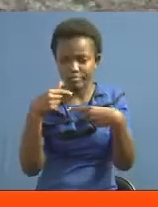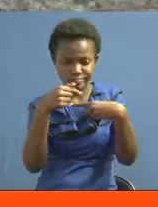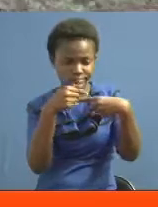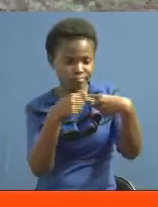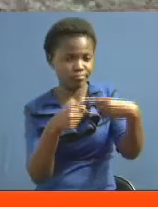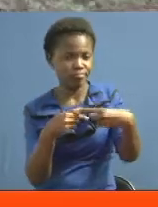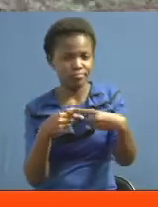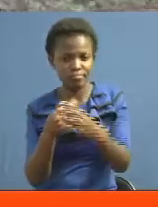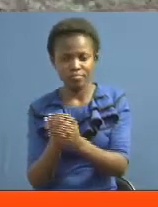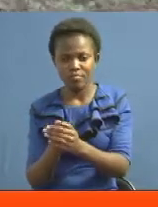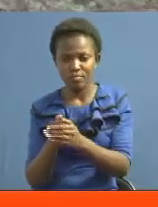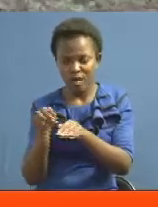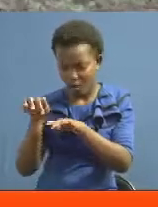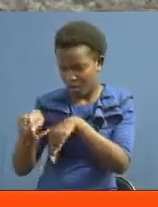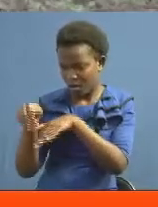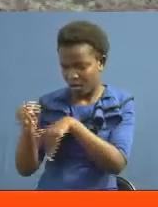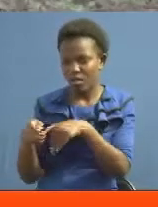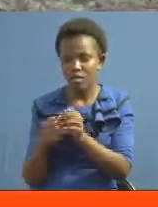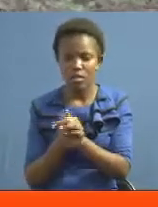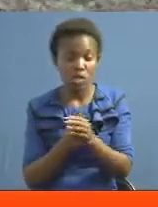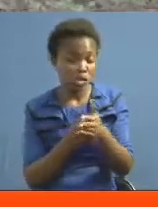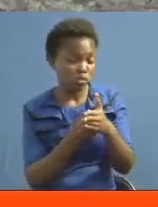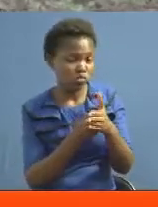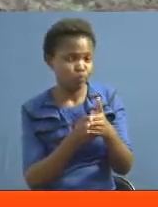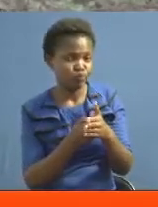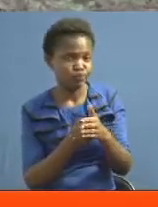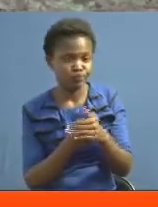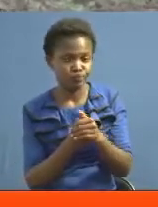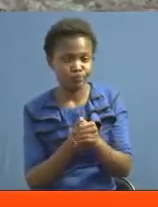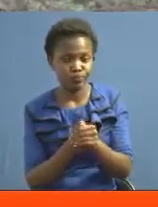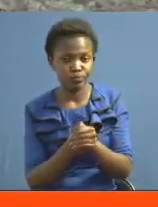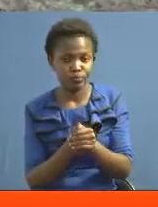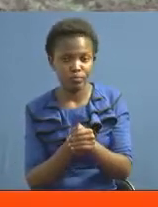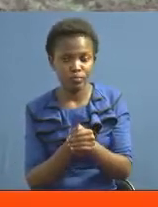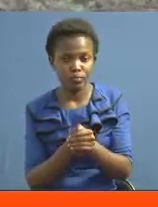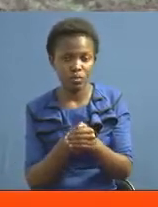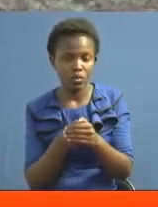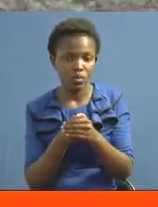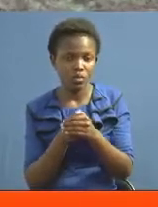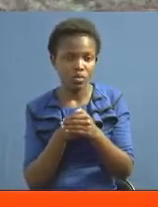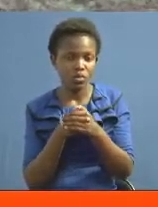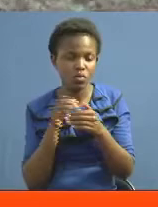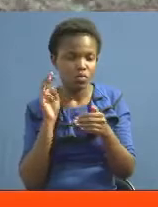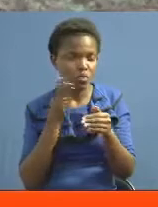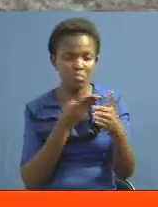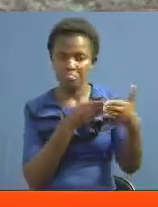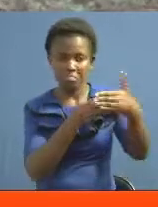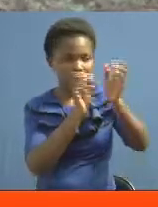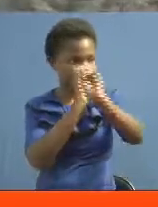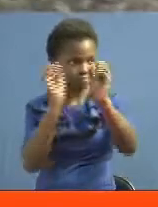continue tilling this land by fire, by force. We shall not cease.